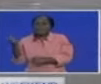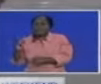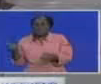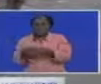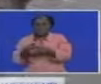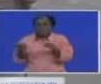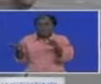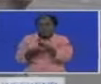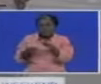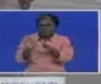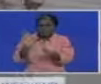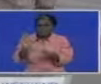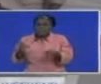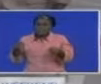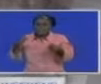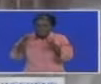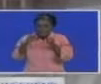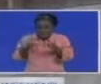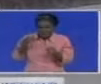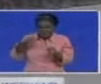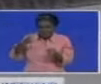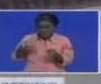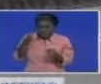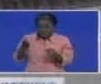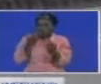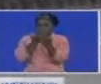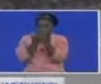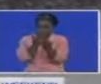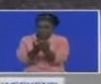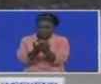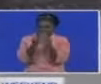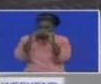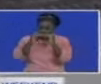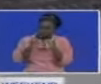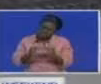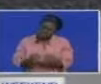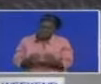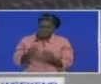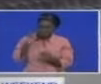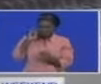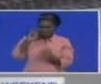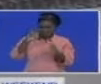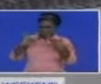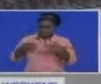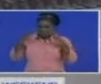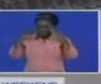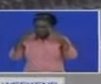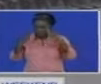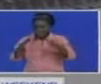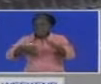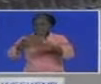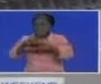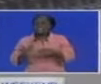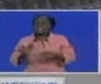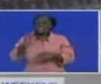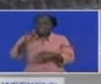deputies. While the success prospects for this proposal are diminishing, observers are keen on the next steps the